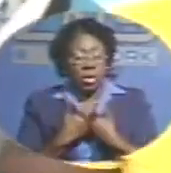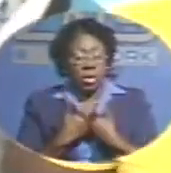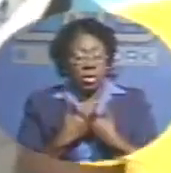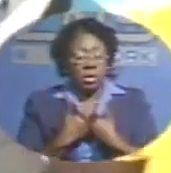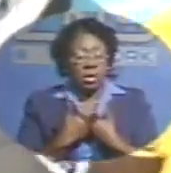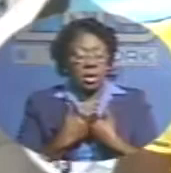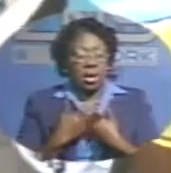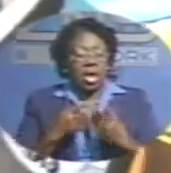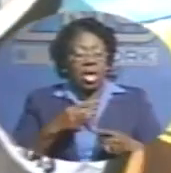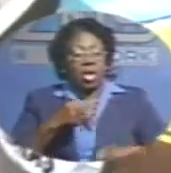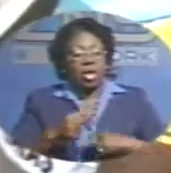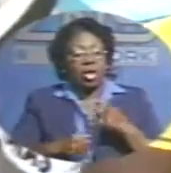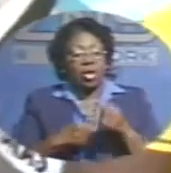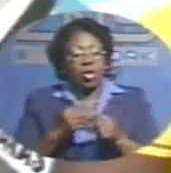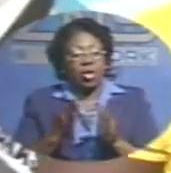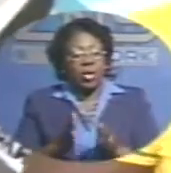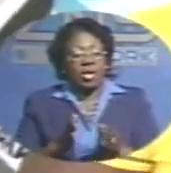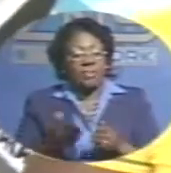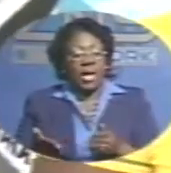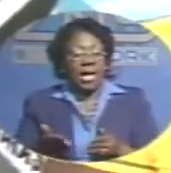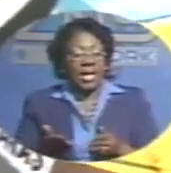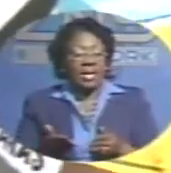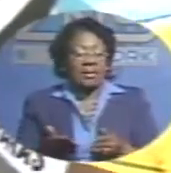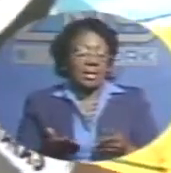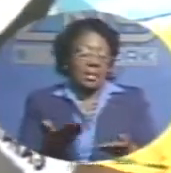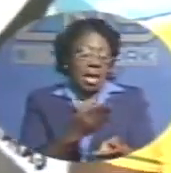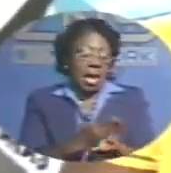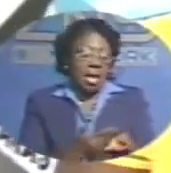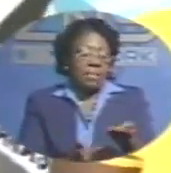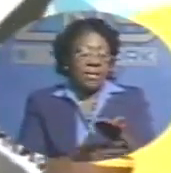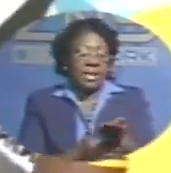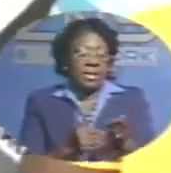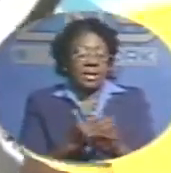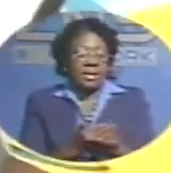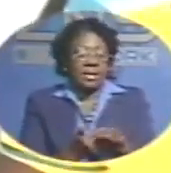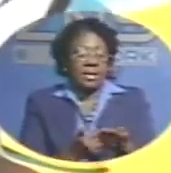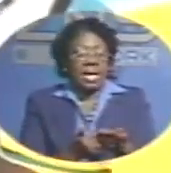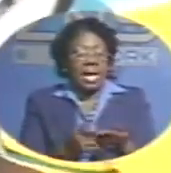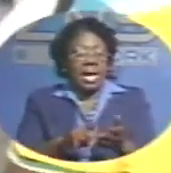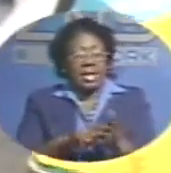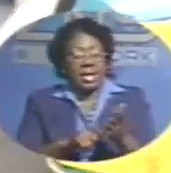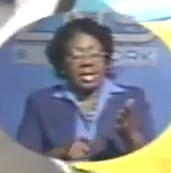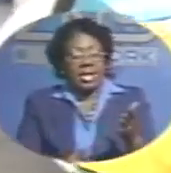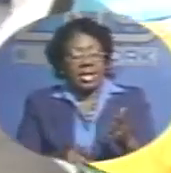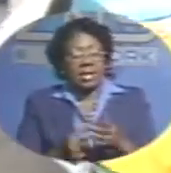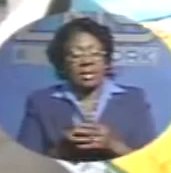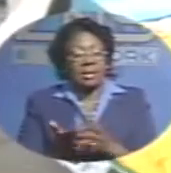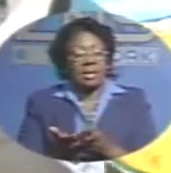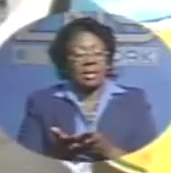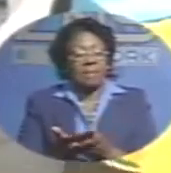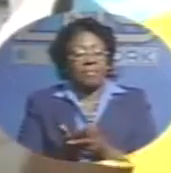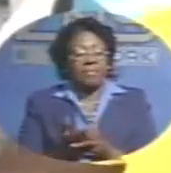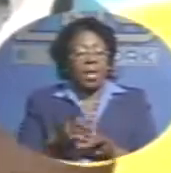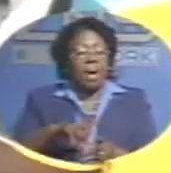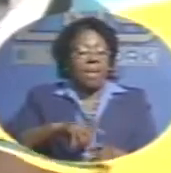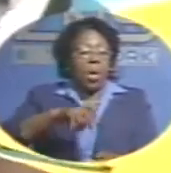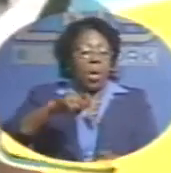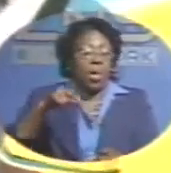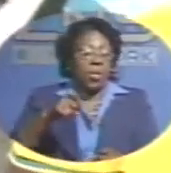but not shirts really, like more like hand pieces and keychains and stuff, bottle